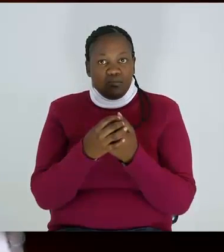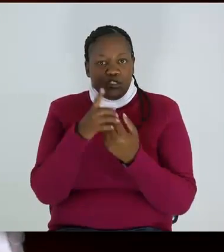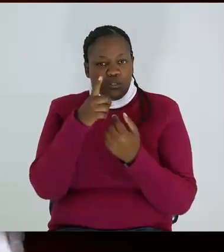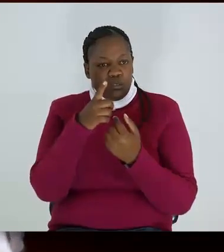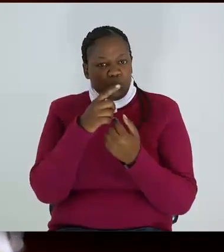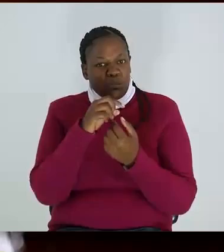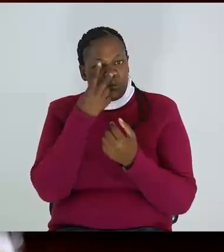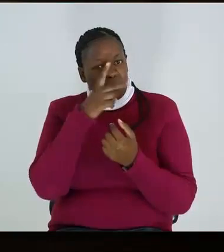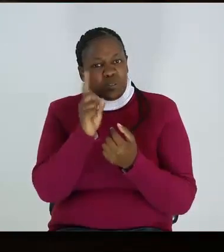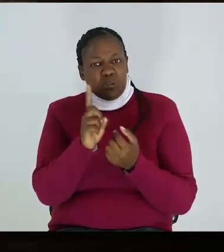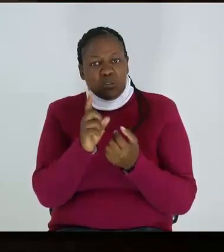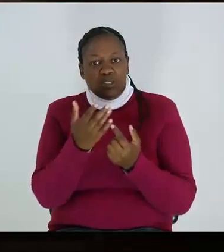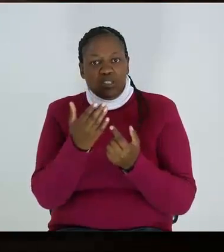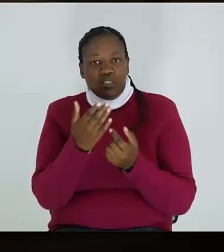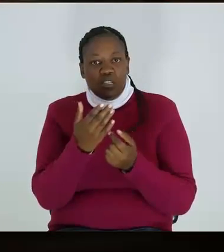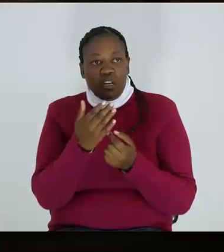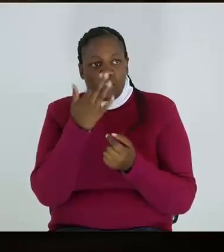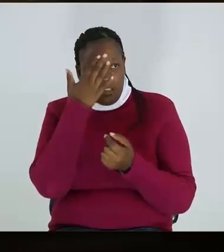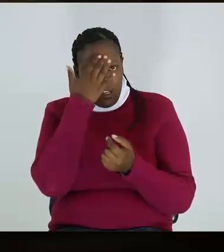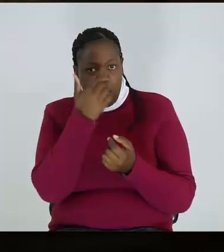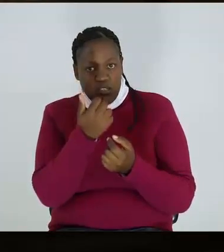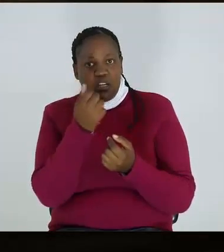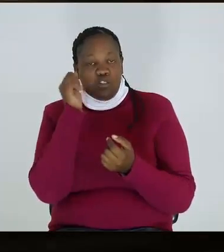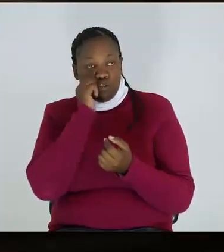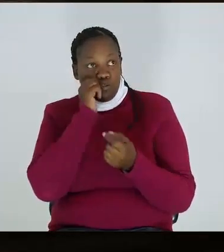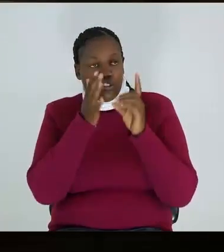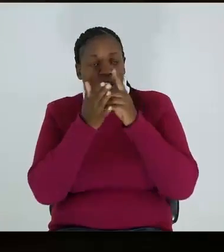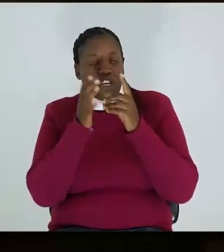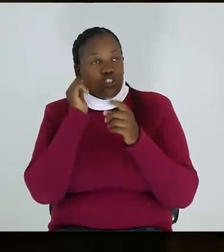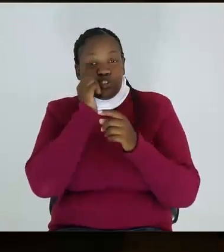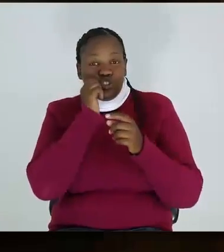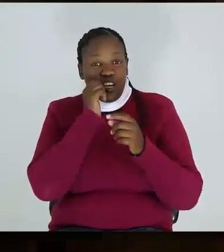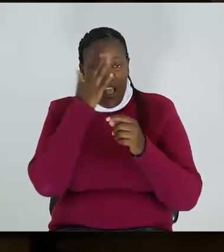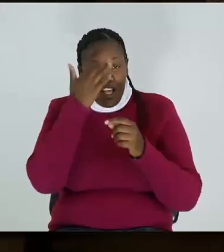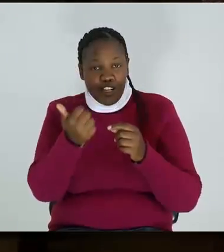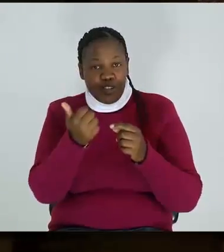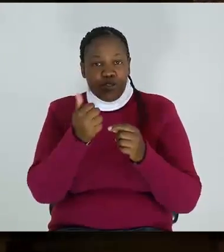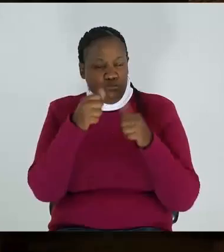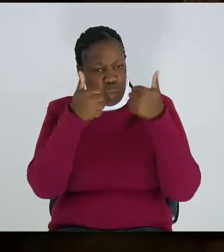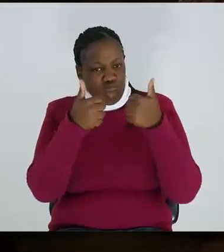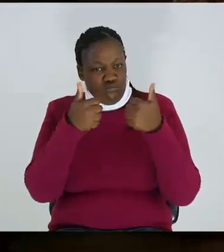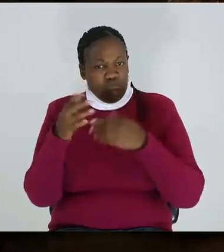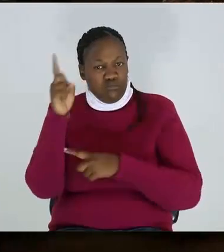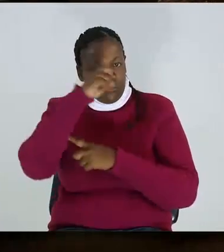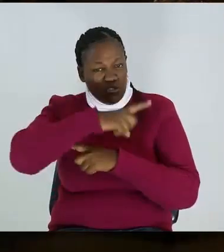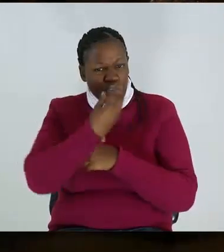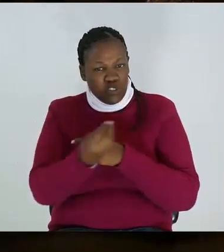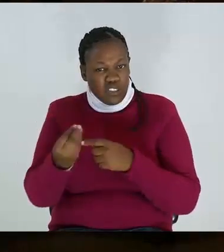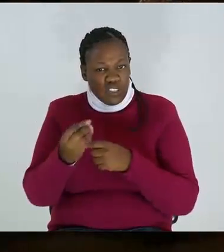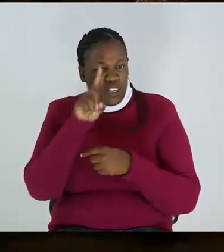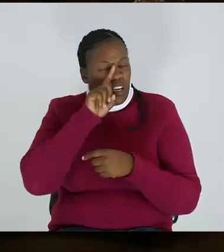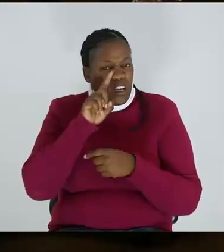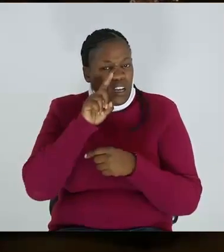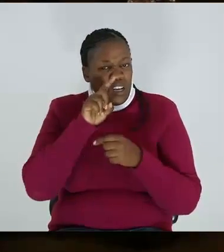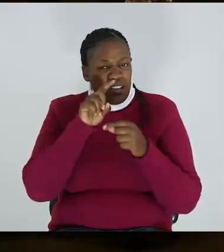Have you seen a ghost or something? Hi, Miss Diction. I mean, Miss Johnson. Hi. Good day, children.